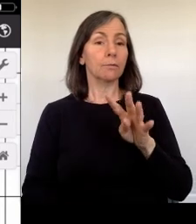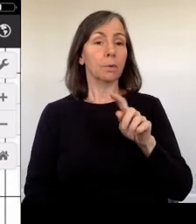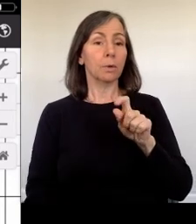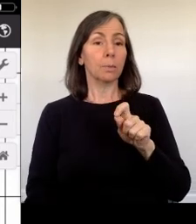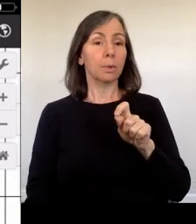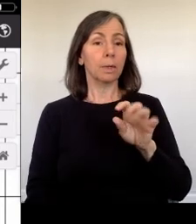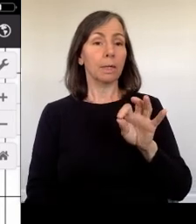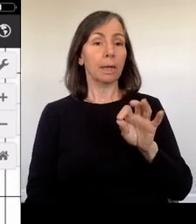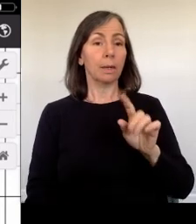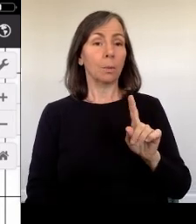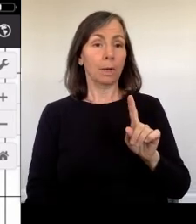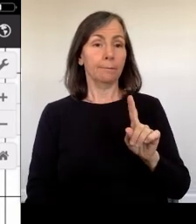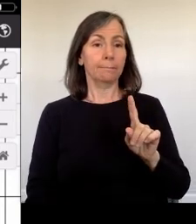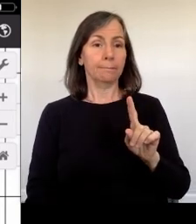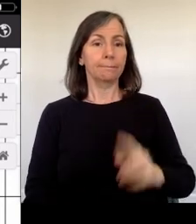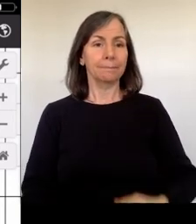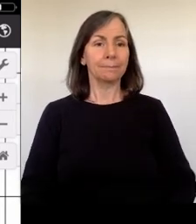4.91.